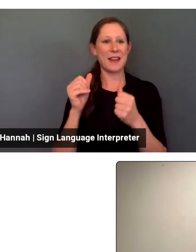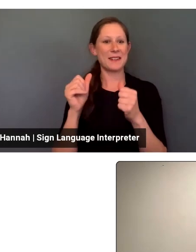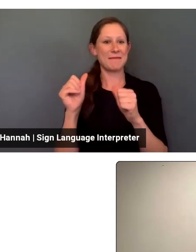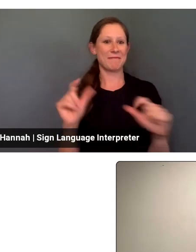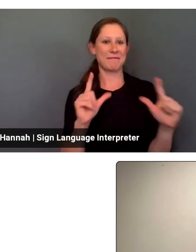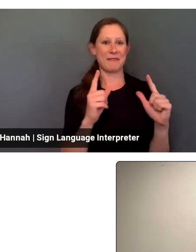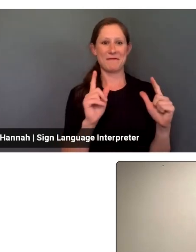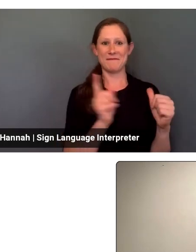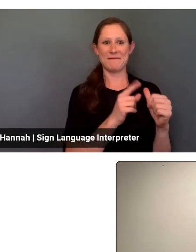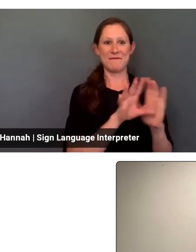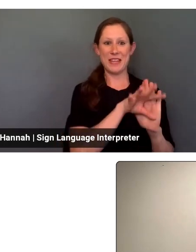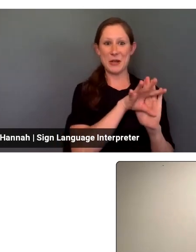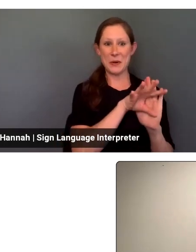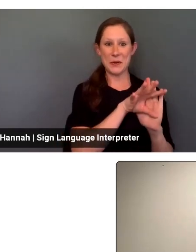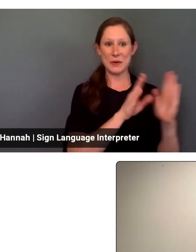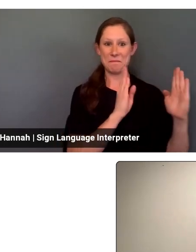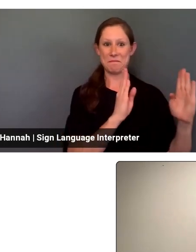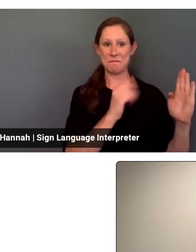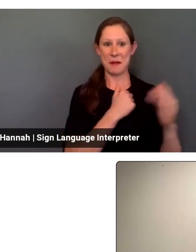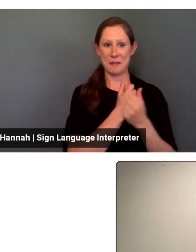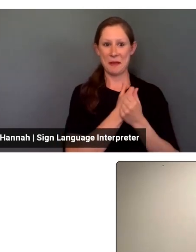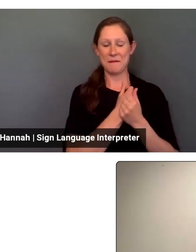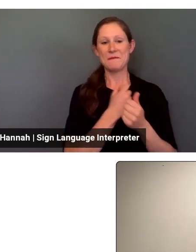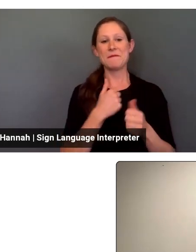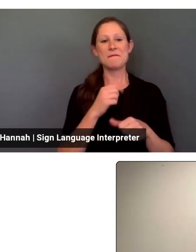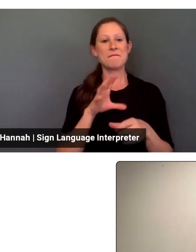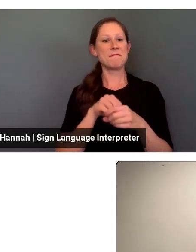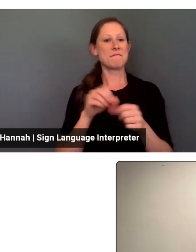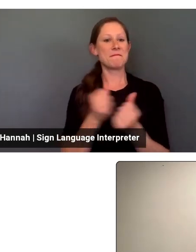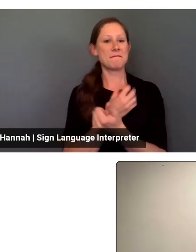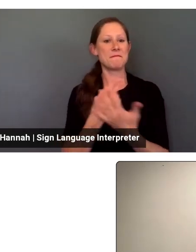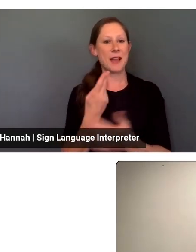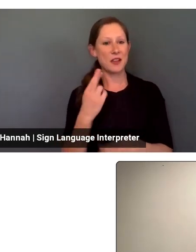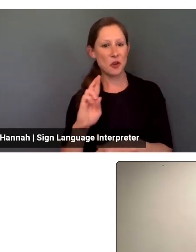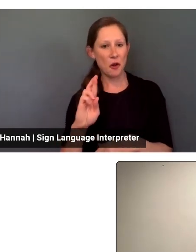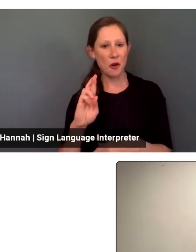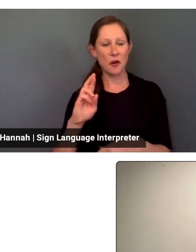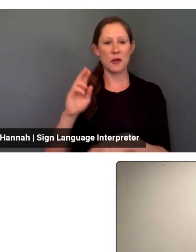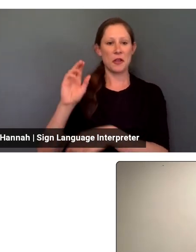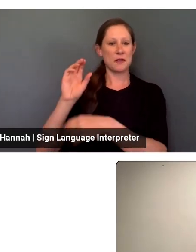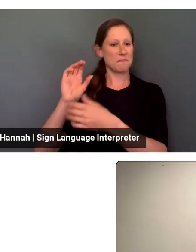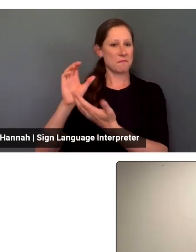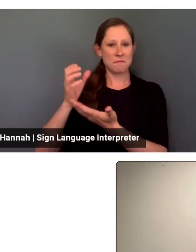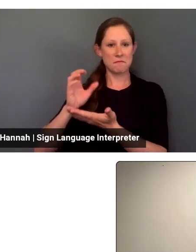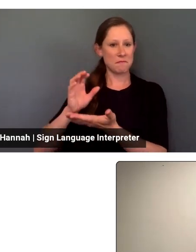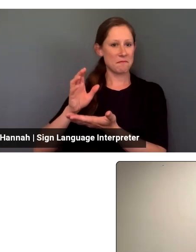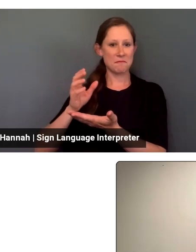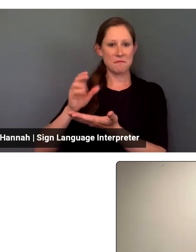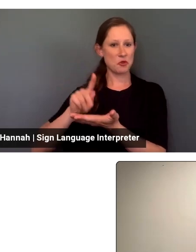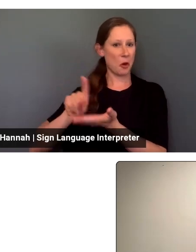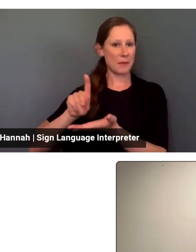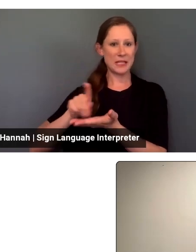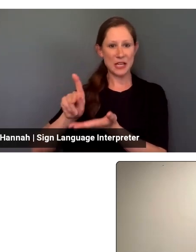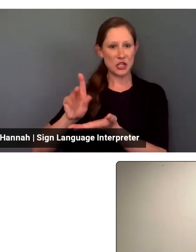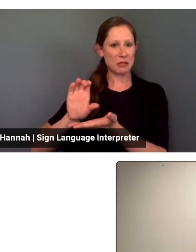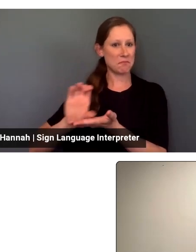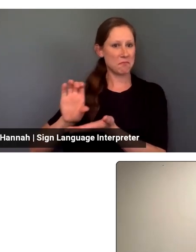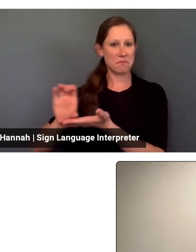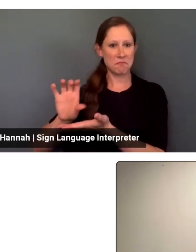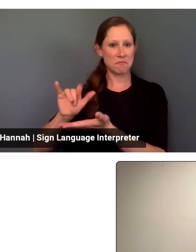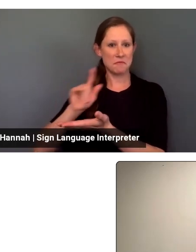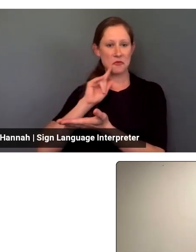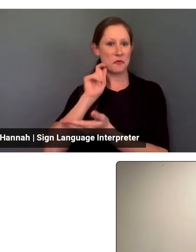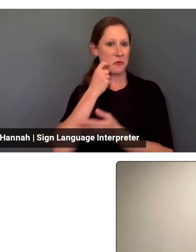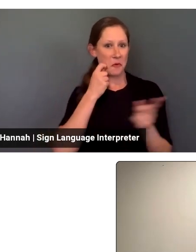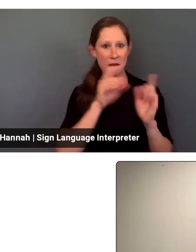in my responsibilities, in addition to kind of all things HR and compensation. That was really cool. So I'm Darcy